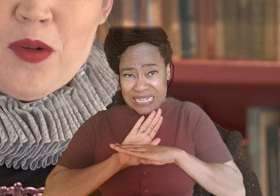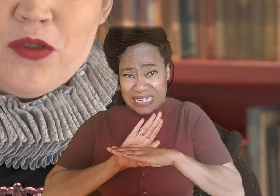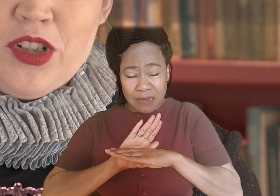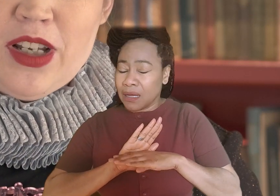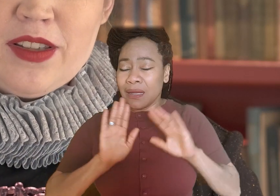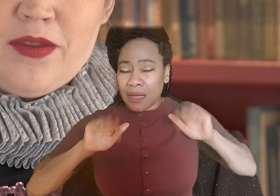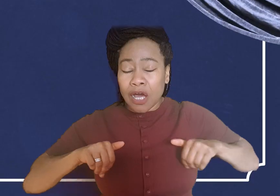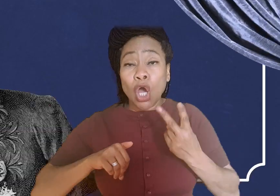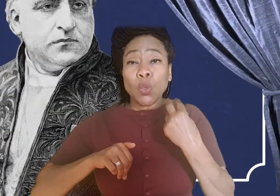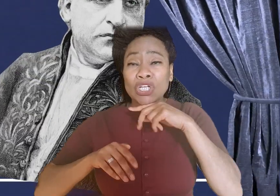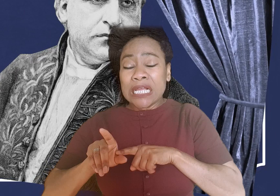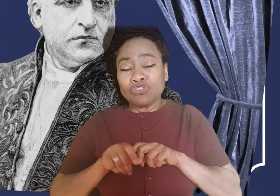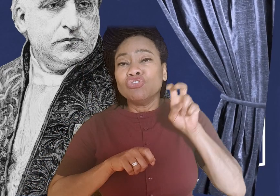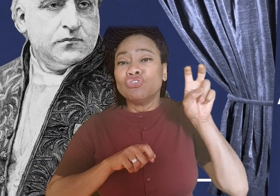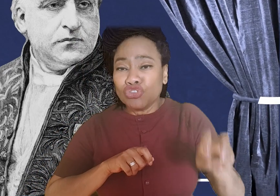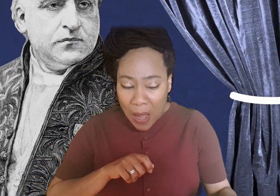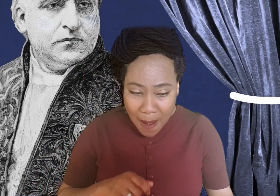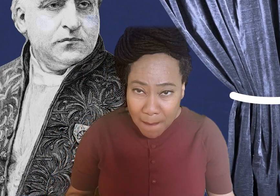forward a few hundred years.